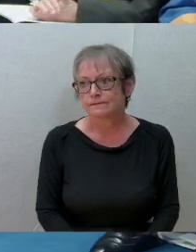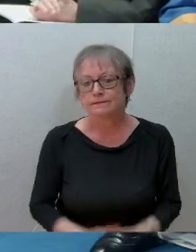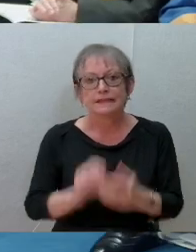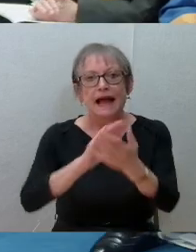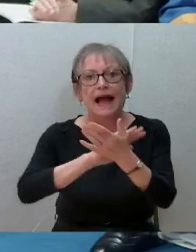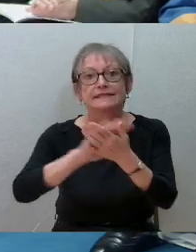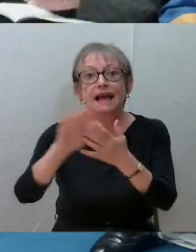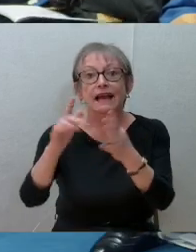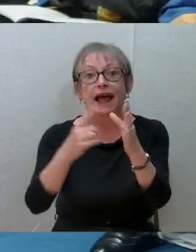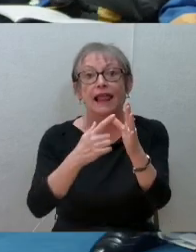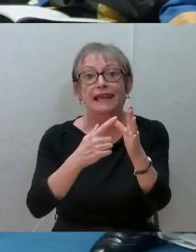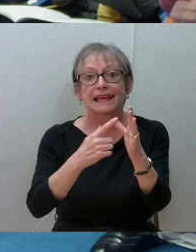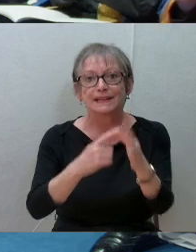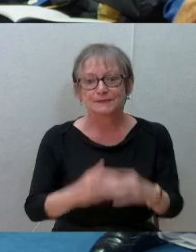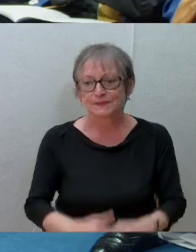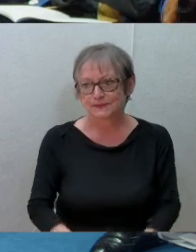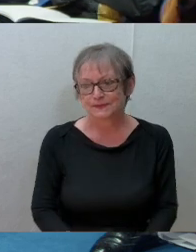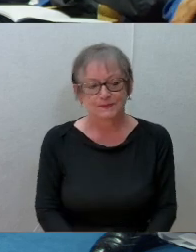Hassan Ali.